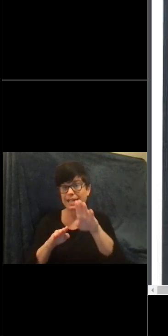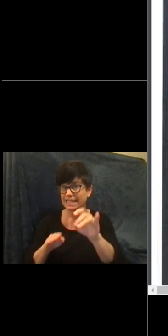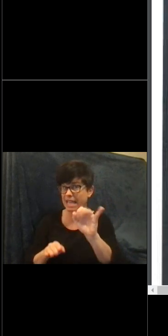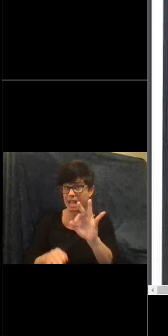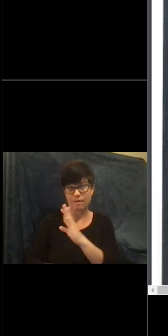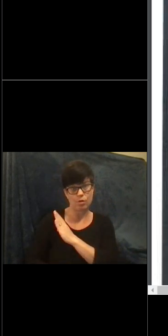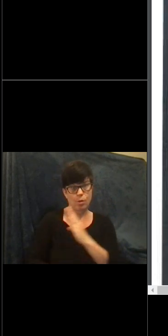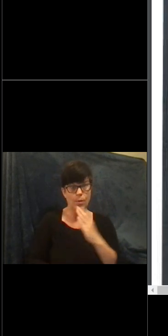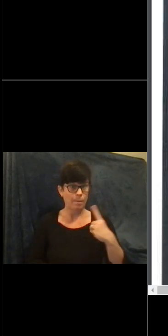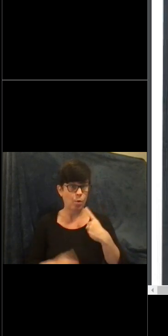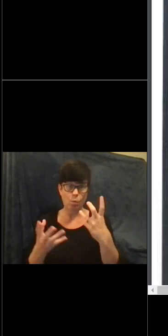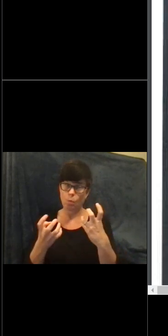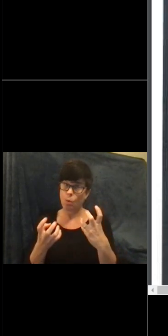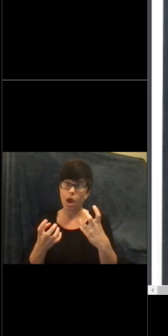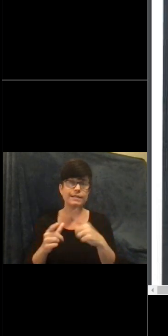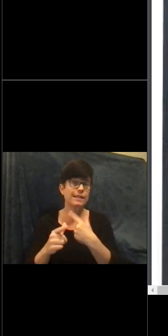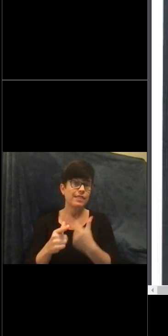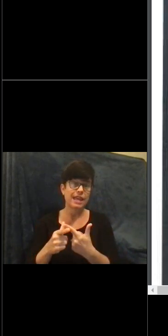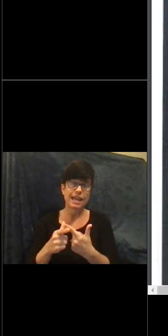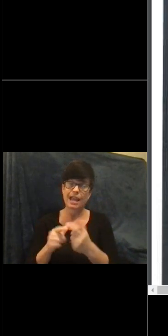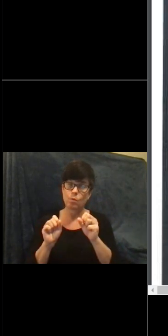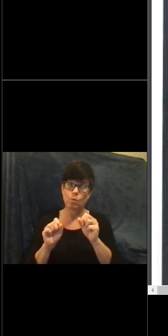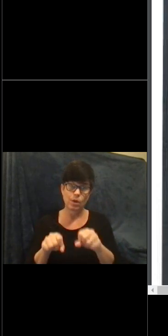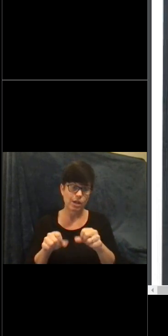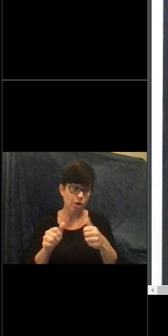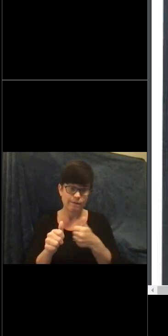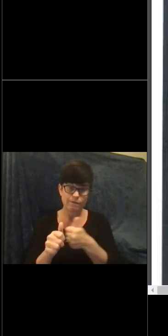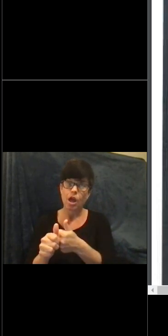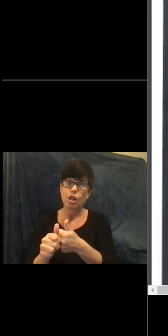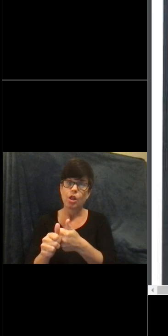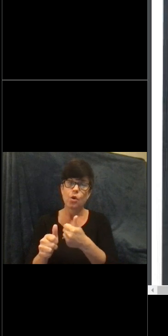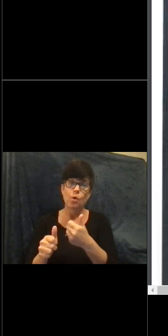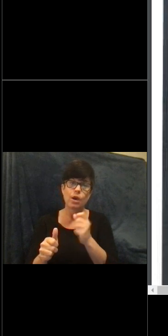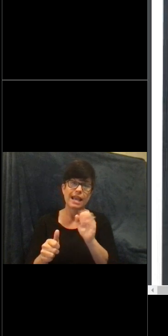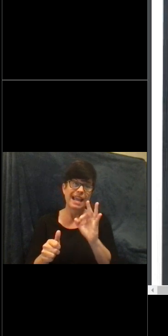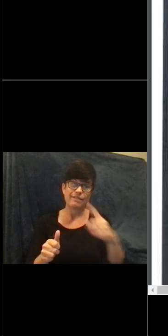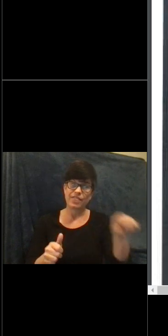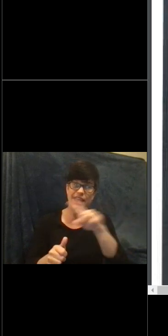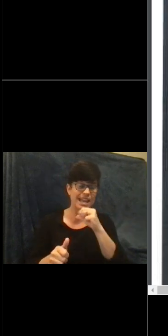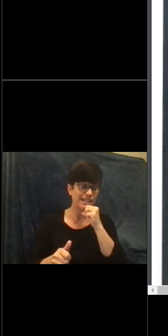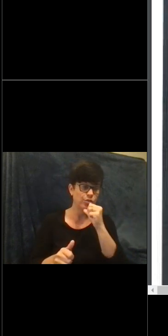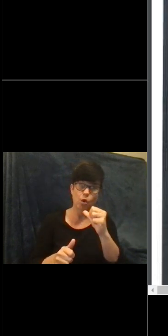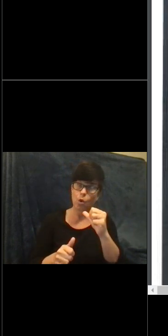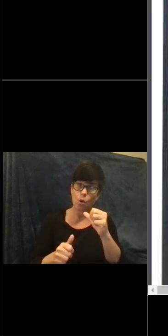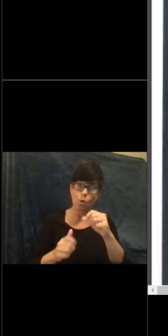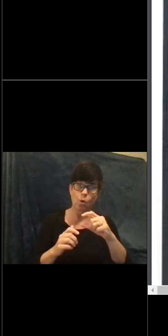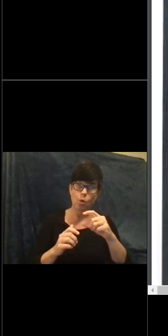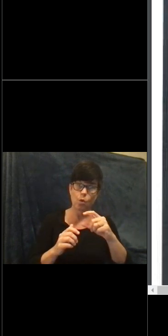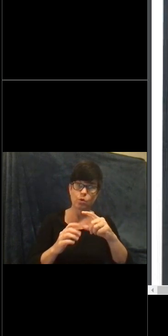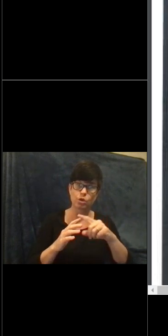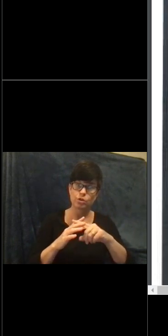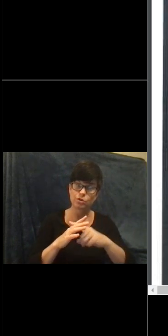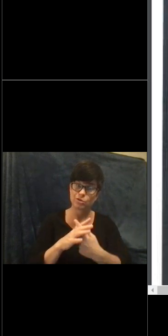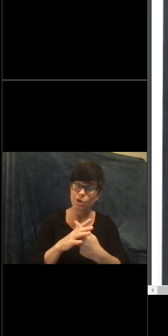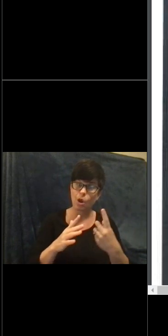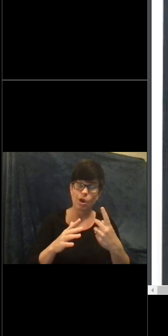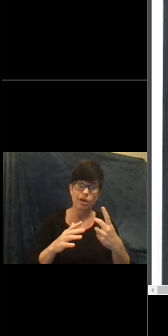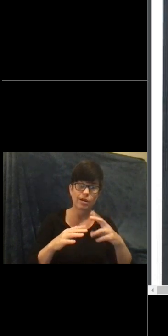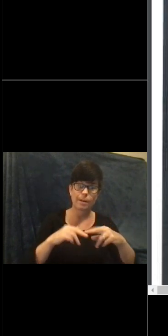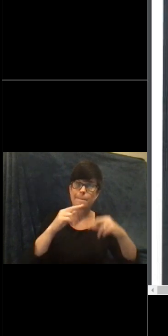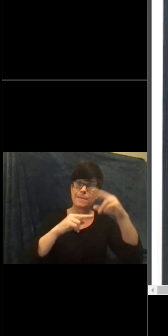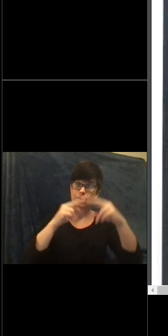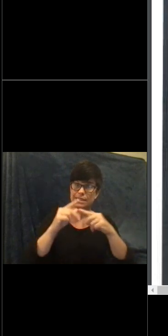could enter into following that and failing those failing cure of that breach, the board could